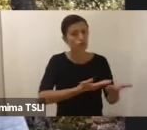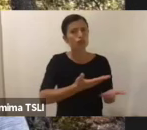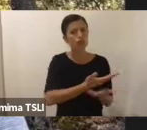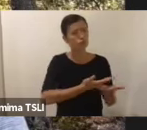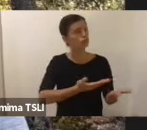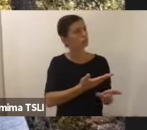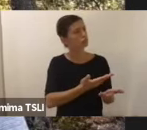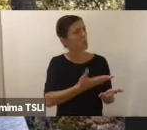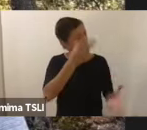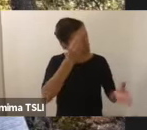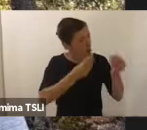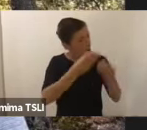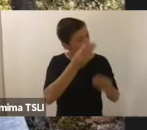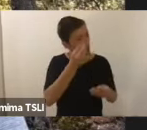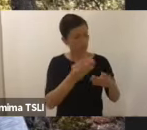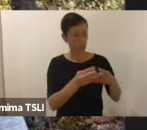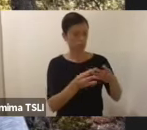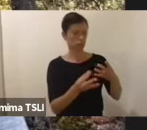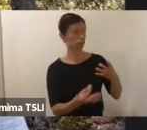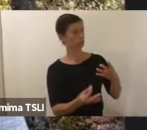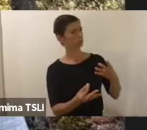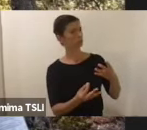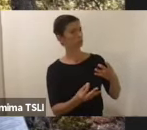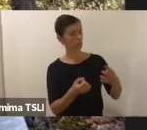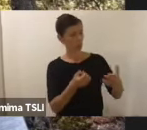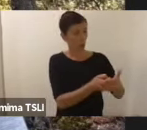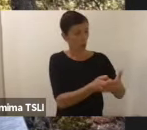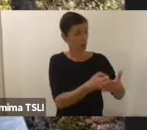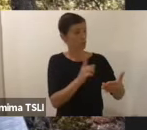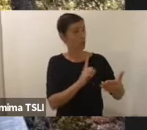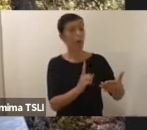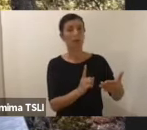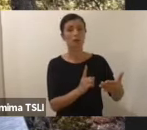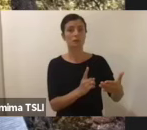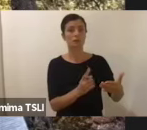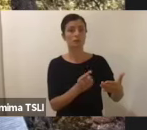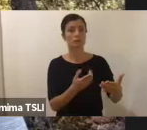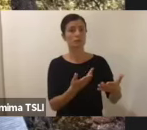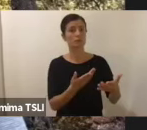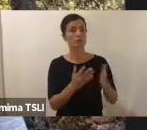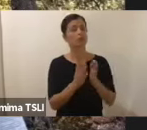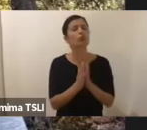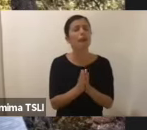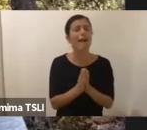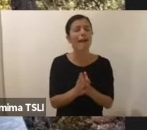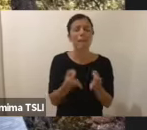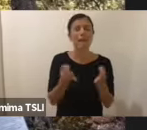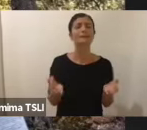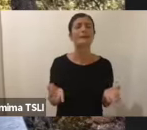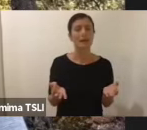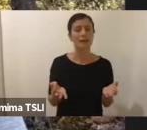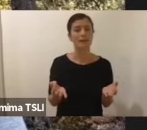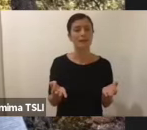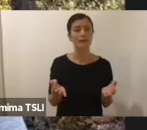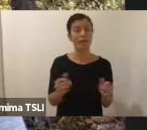you learn the consequences the obstacles the options and the treatment you pray over it and meditate over it then you